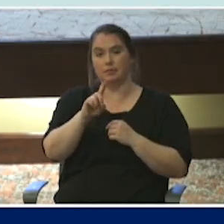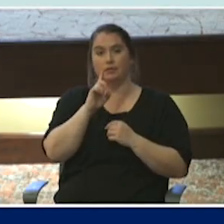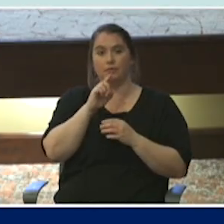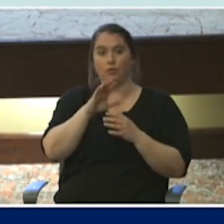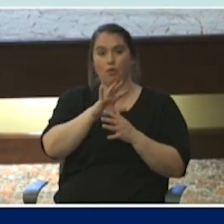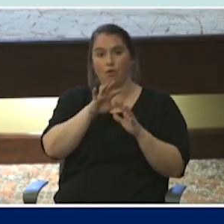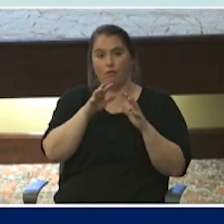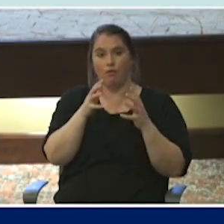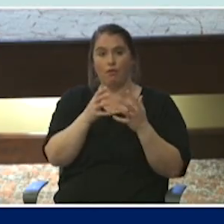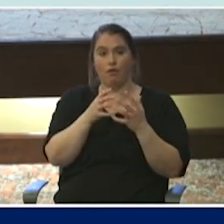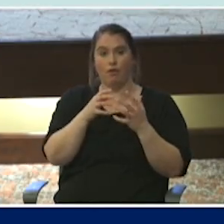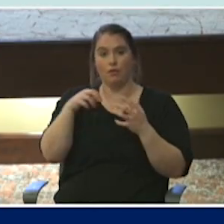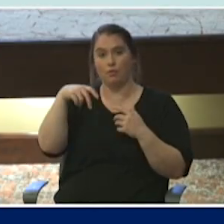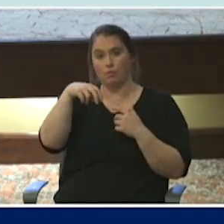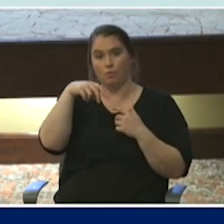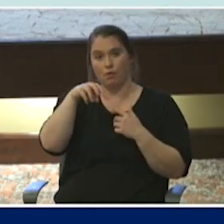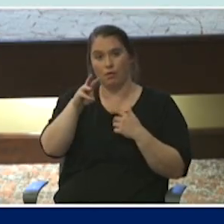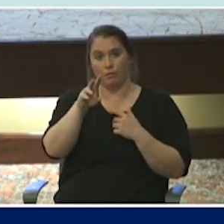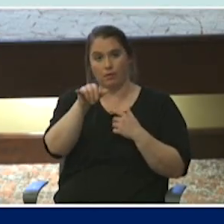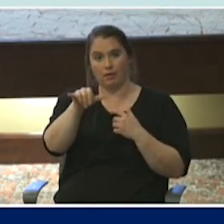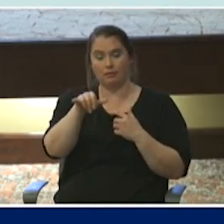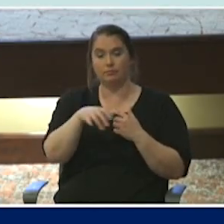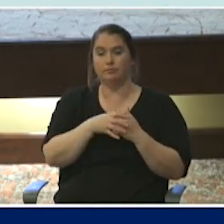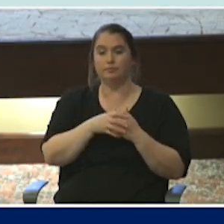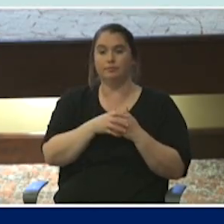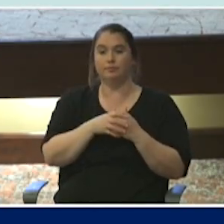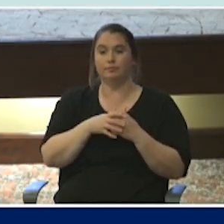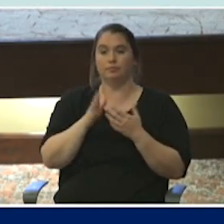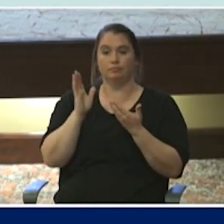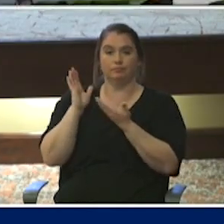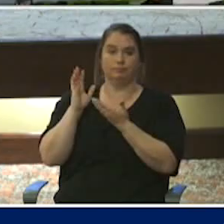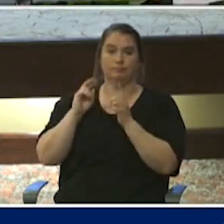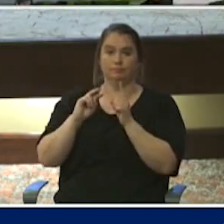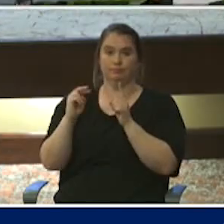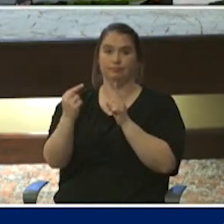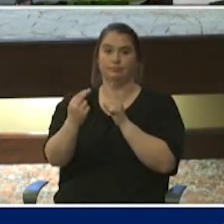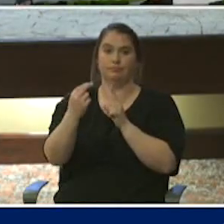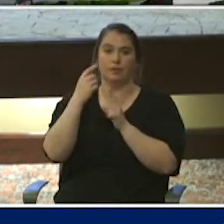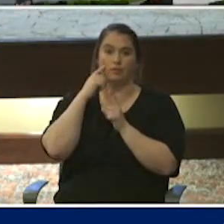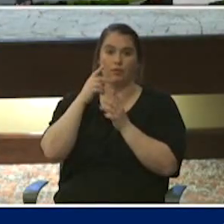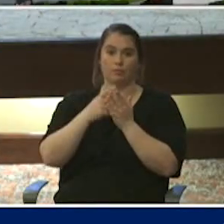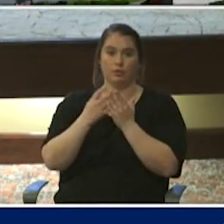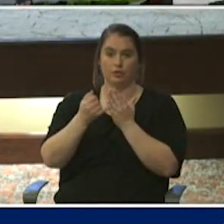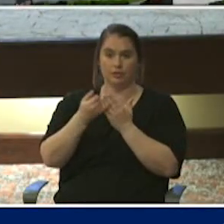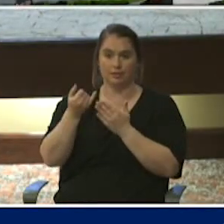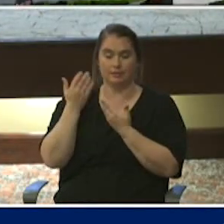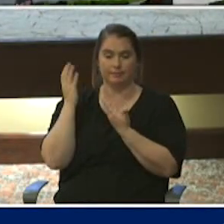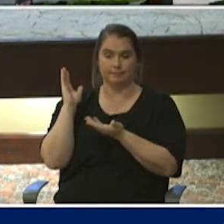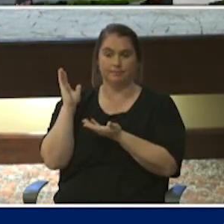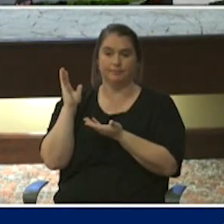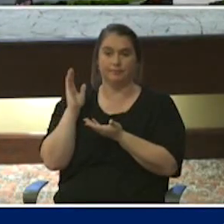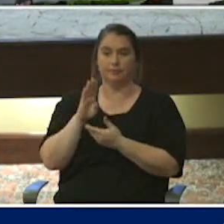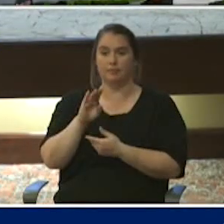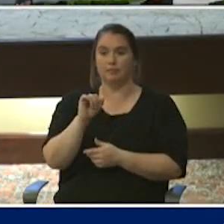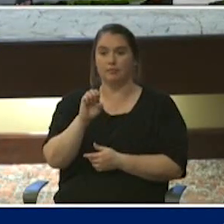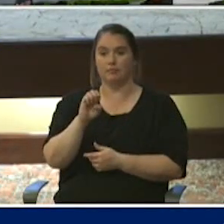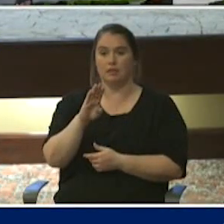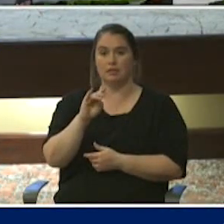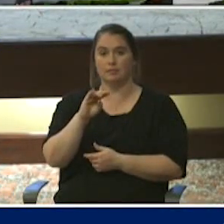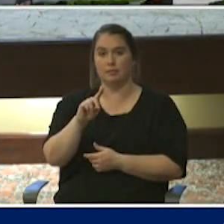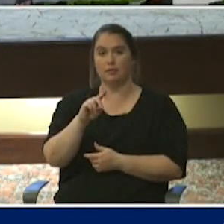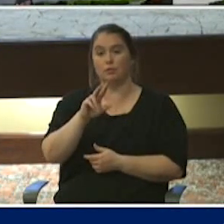walkway. This is just an isometric view of the project. Base bid was $23